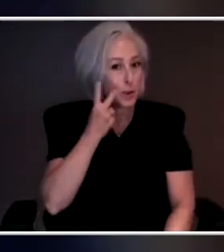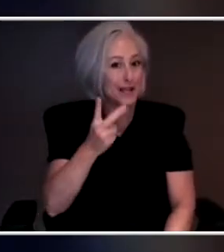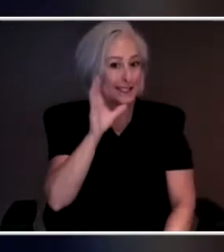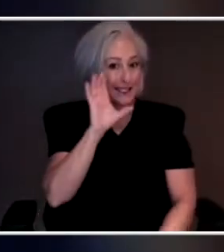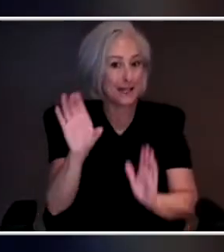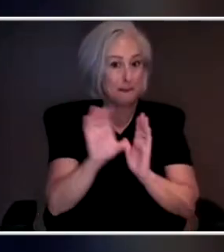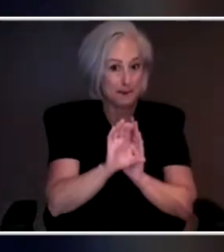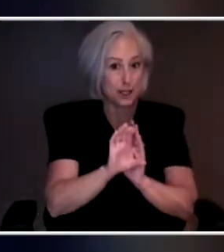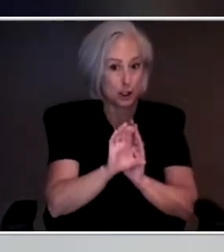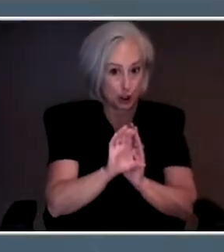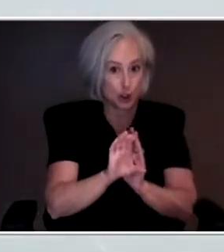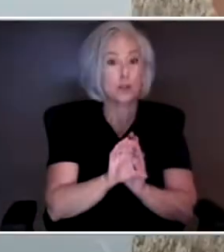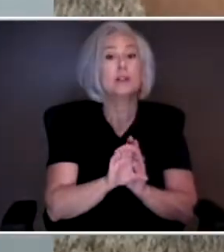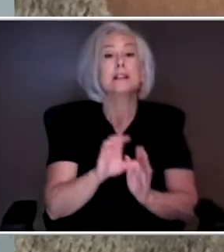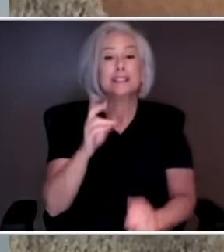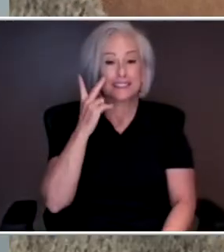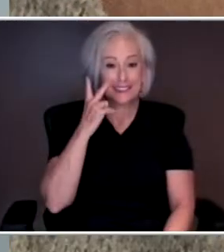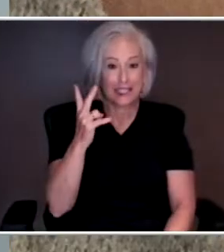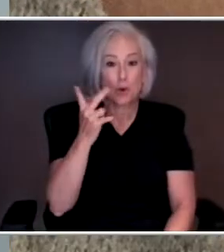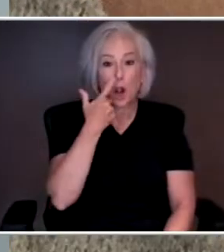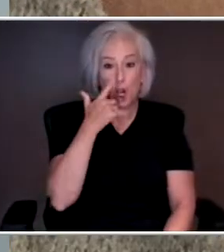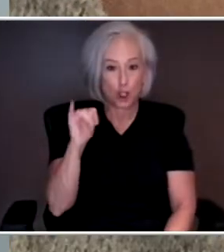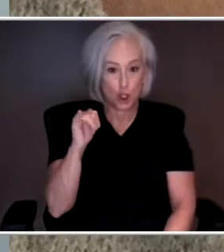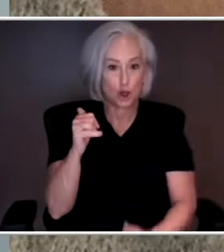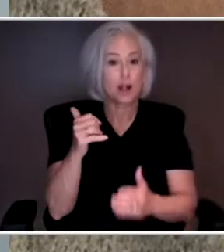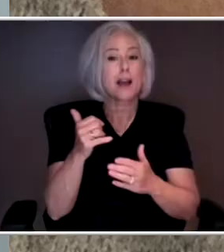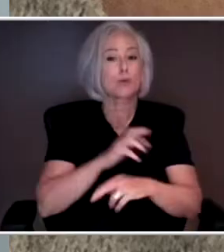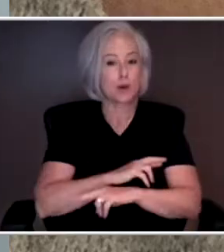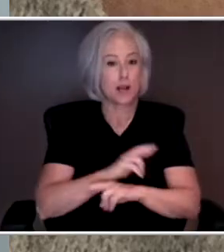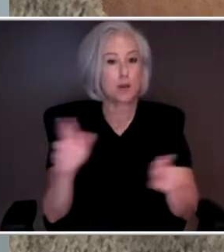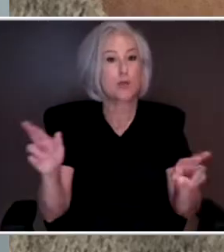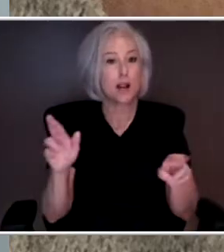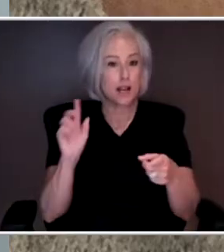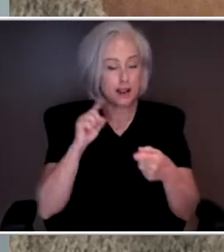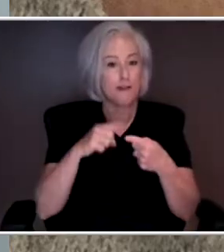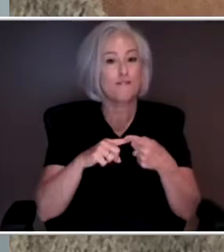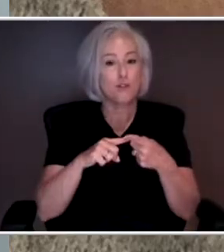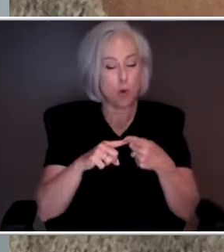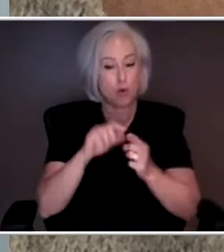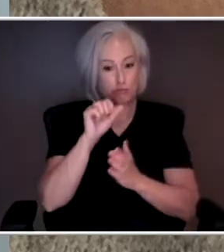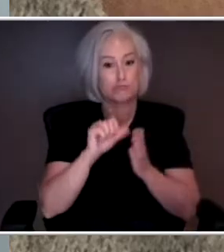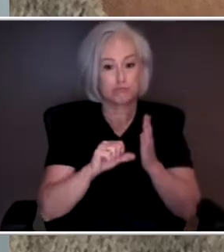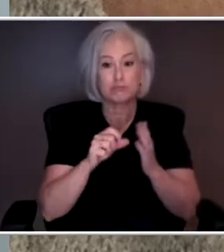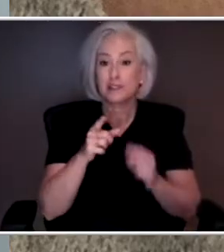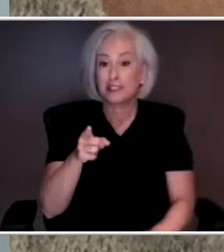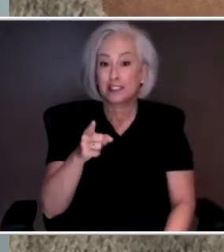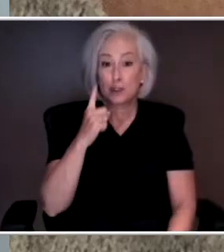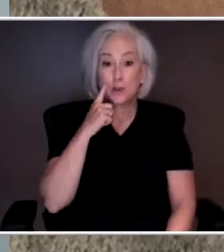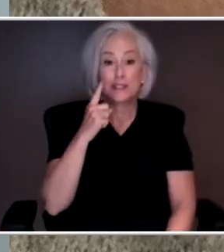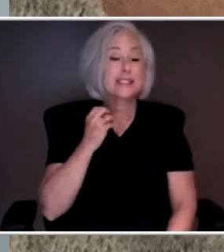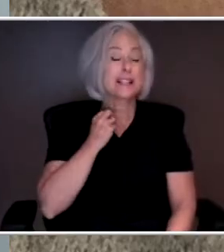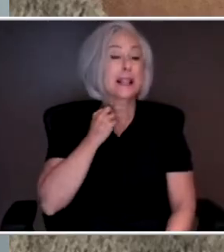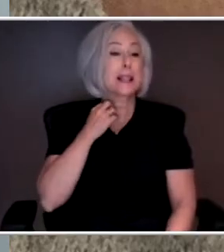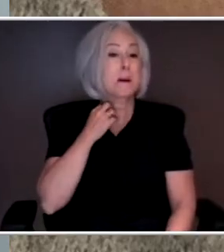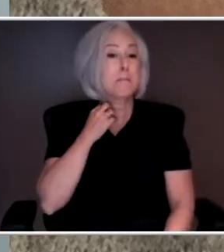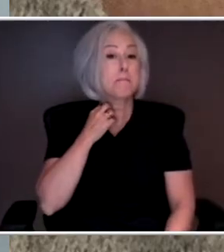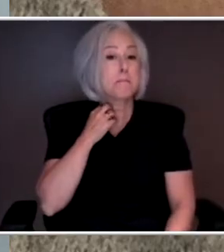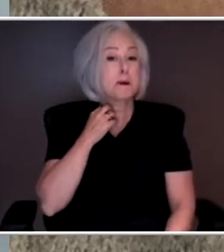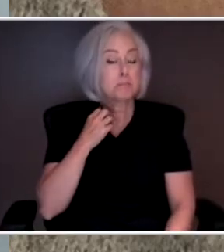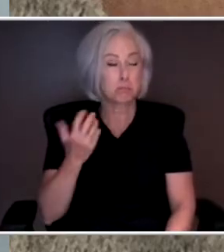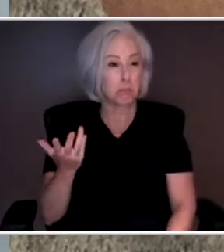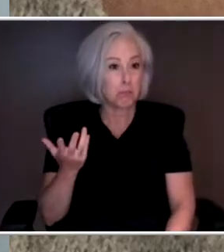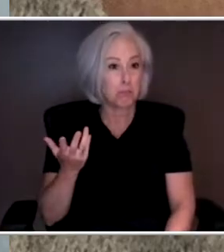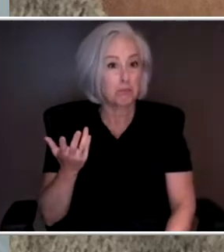like by the time I was getting ready to have the procedure. Yeah, there you go. A bit of a lump. I wasn't to the point where I